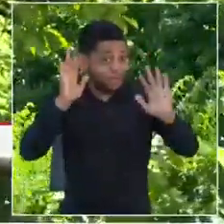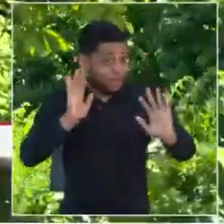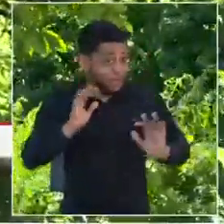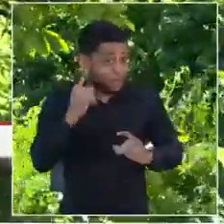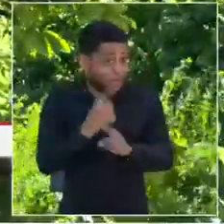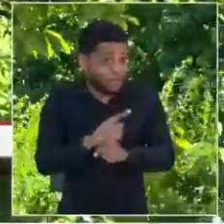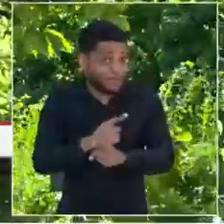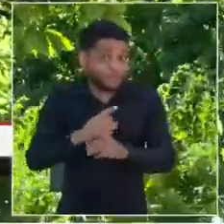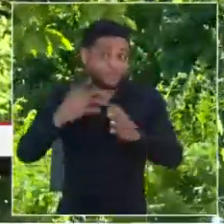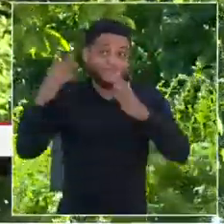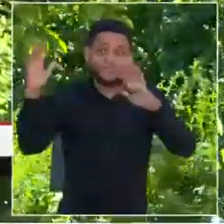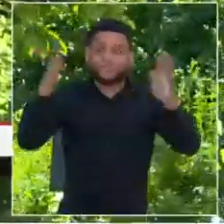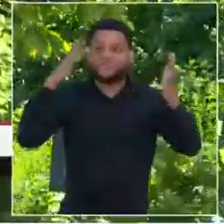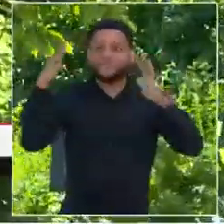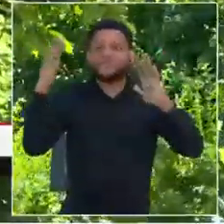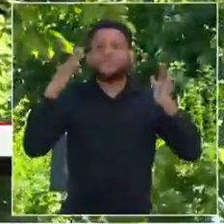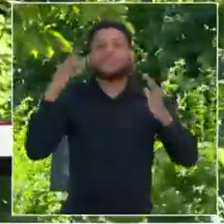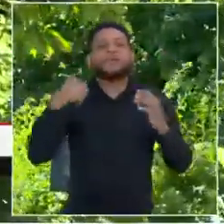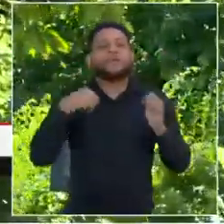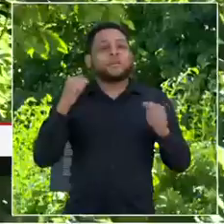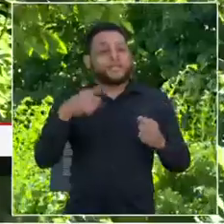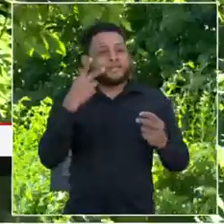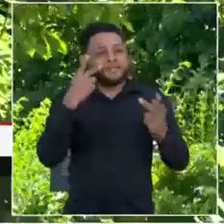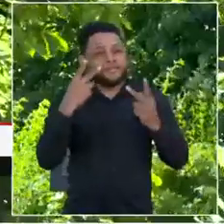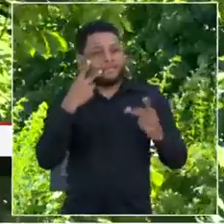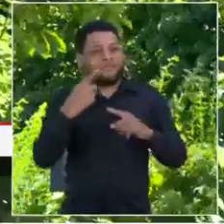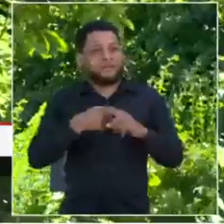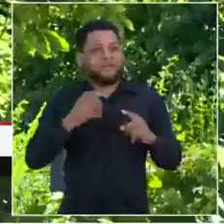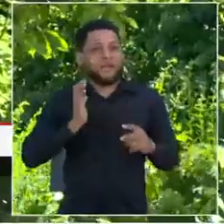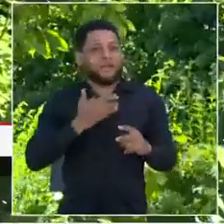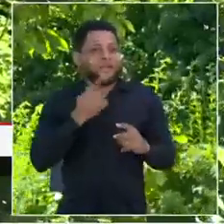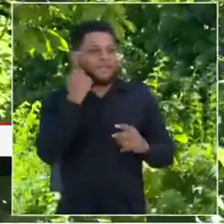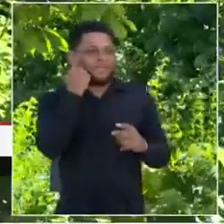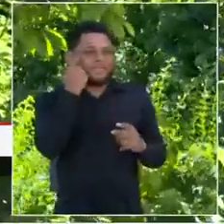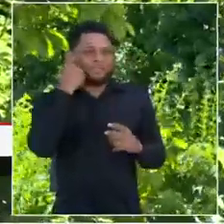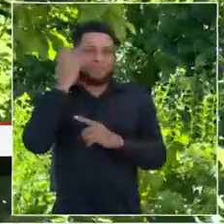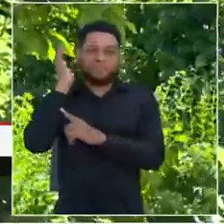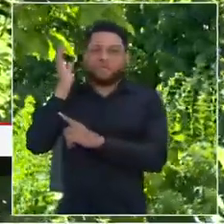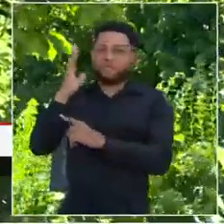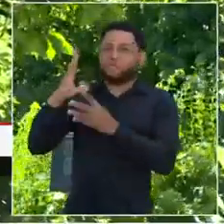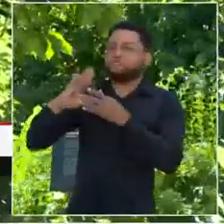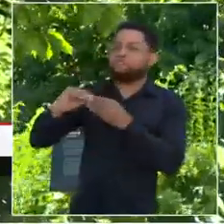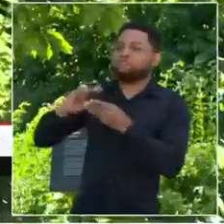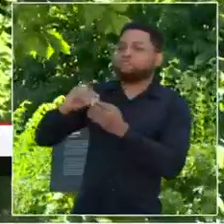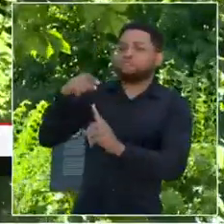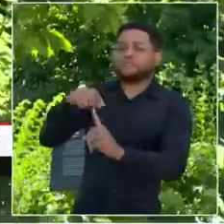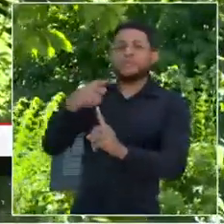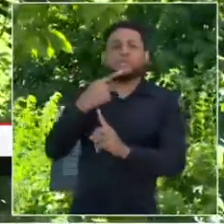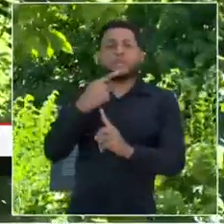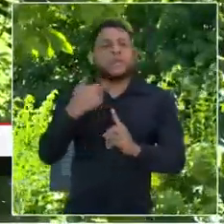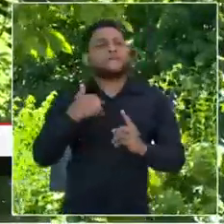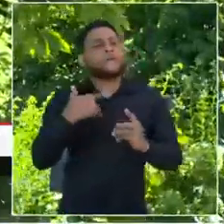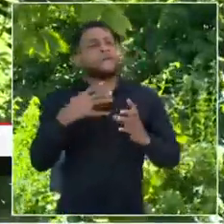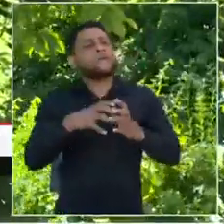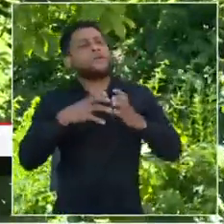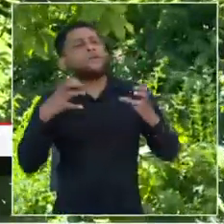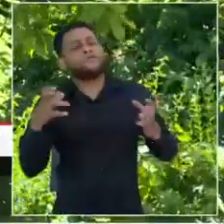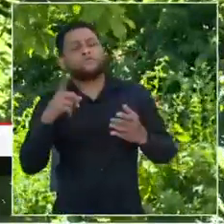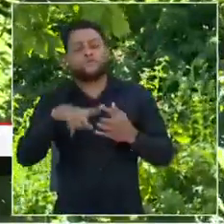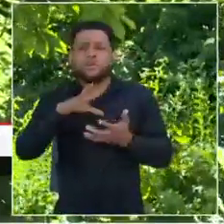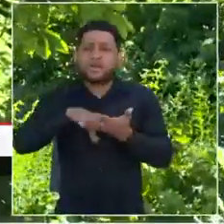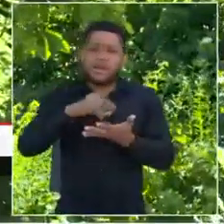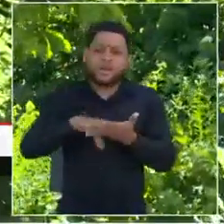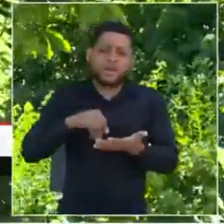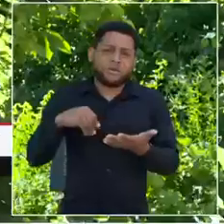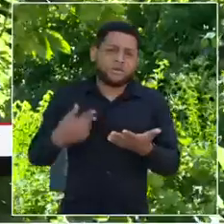can see just from the introduction we had that there is a lot to learn. So if you haven't had a chance